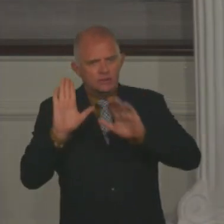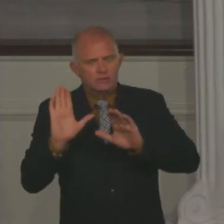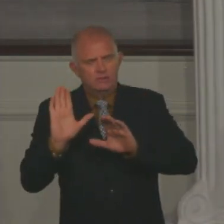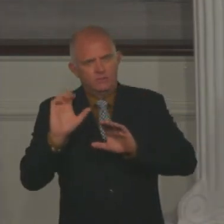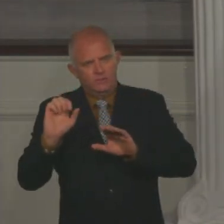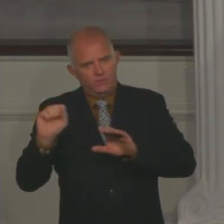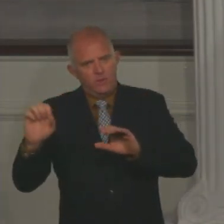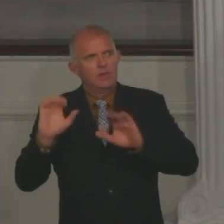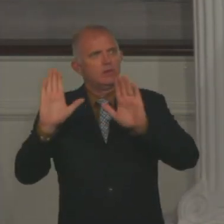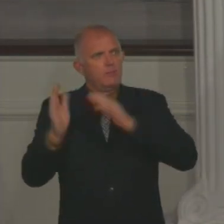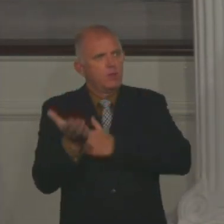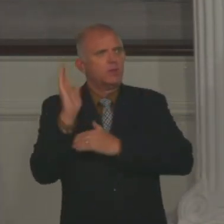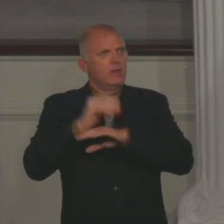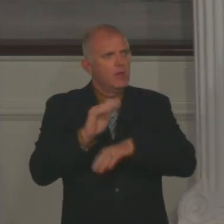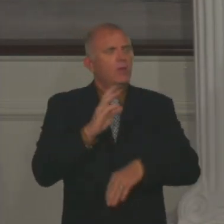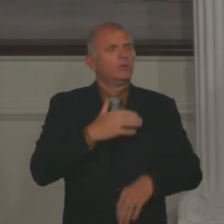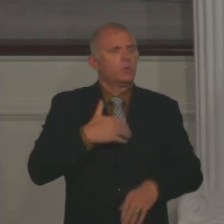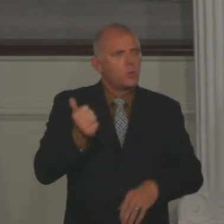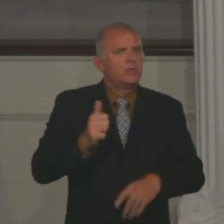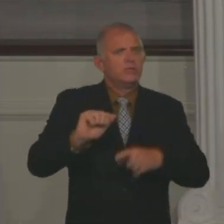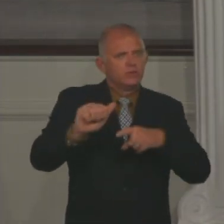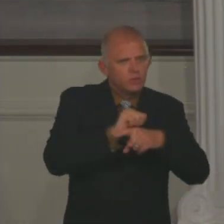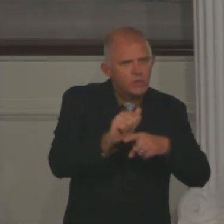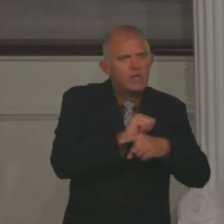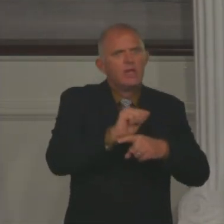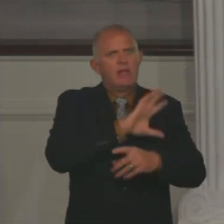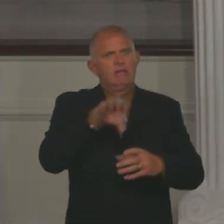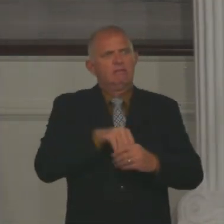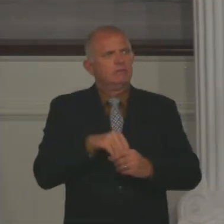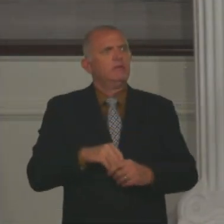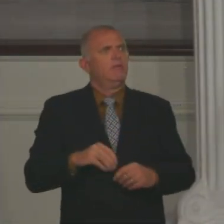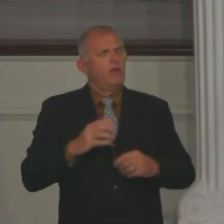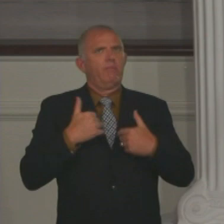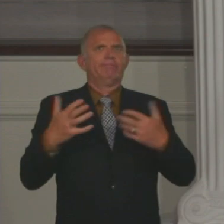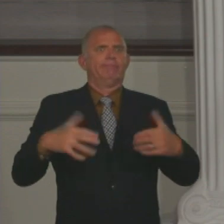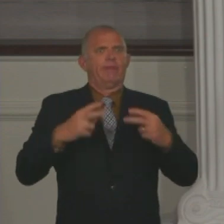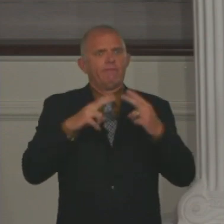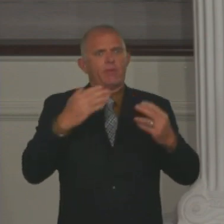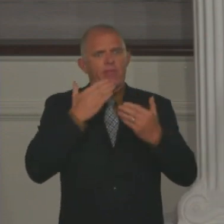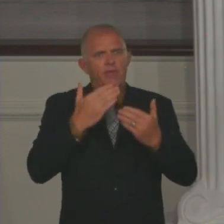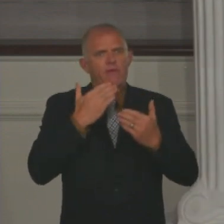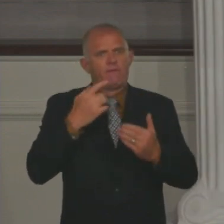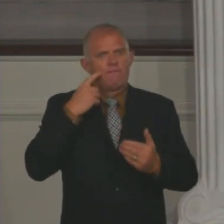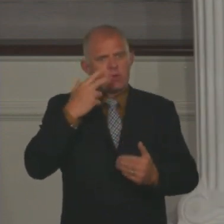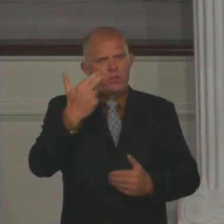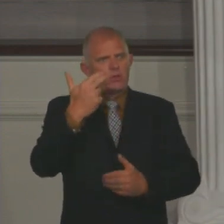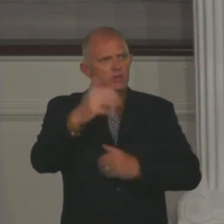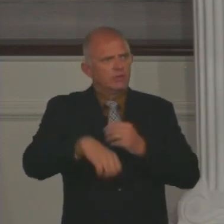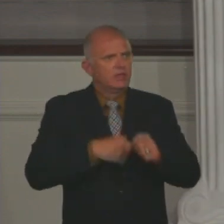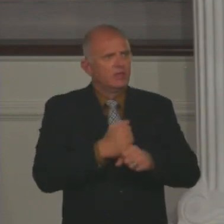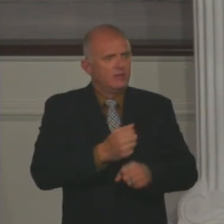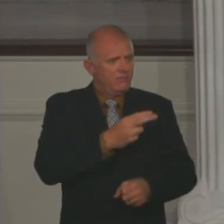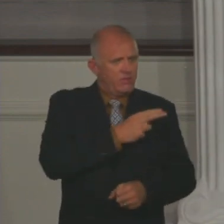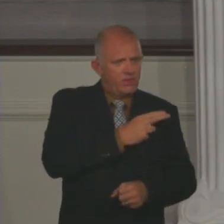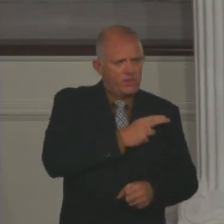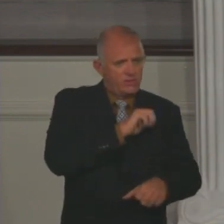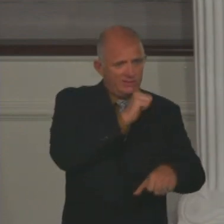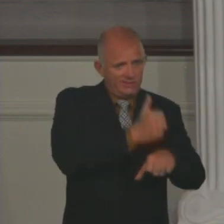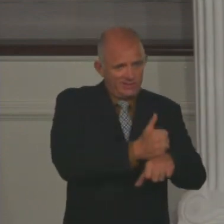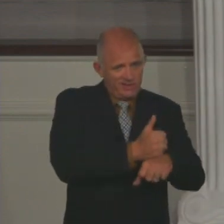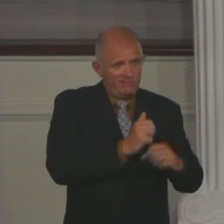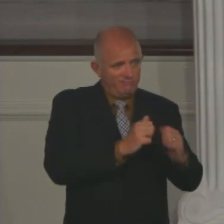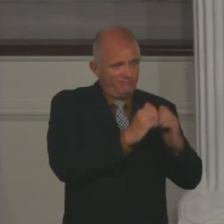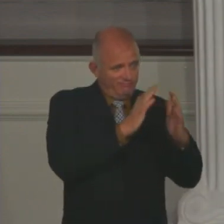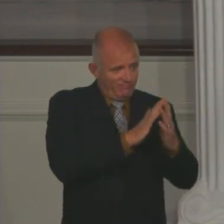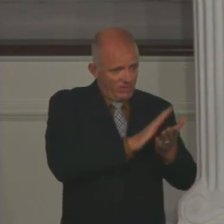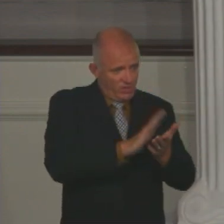winning, through discipleship. And I'm thankful for that. 13 years after Brother Hiles started the college, I had the joy to come